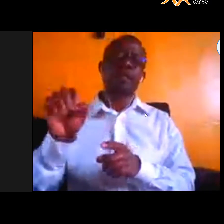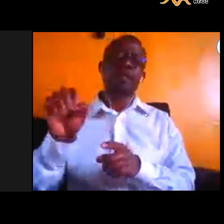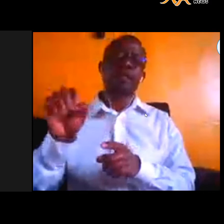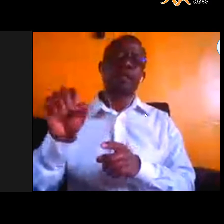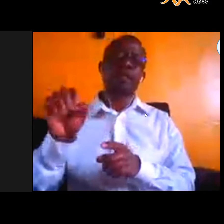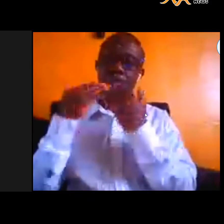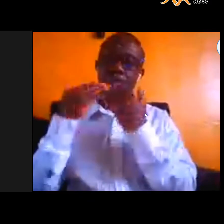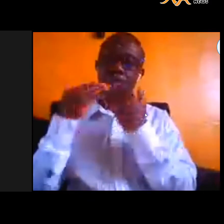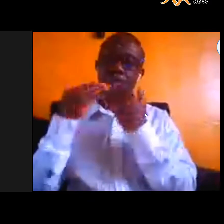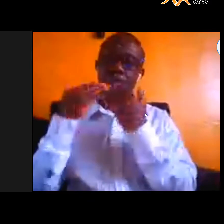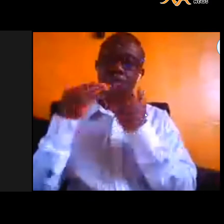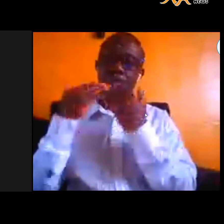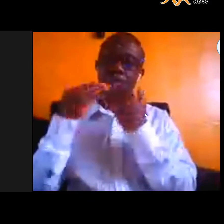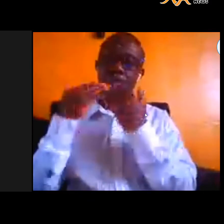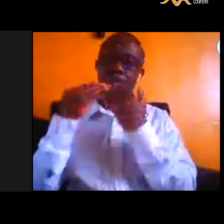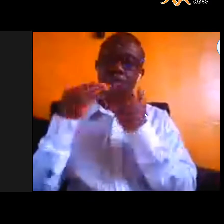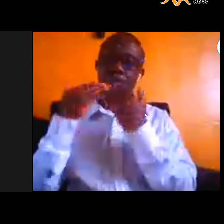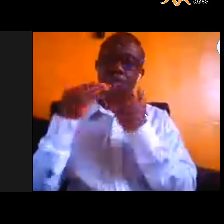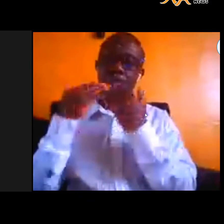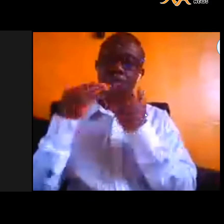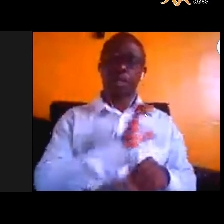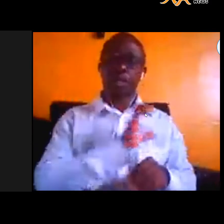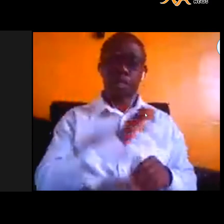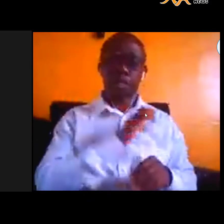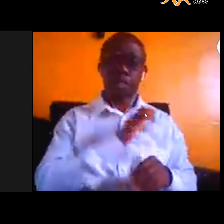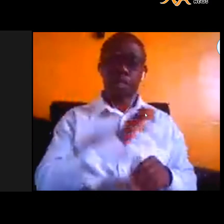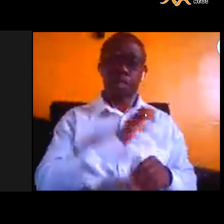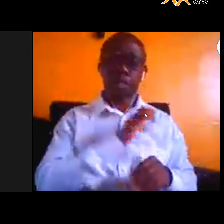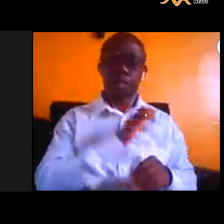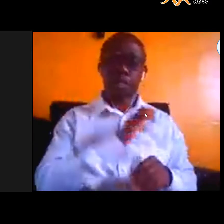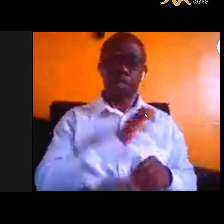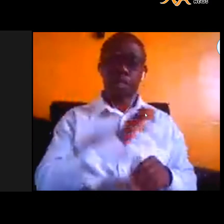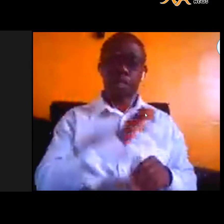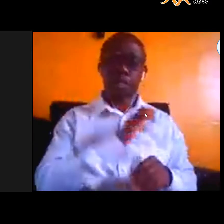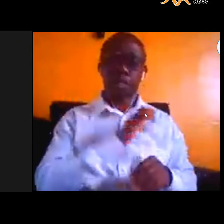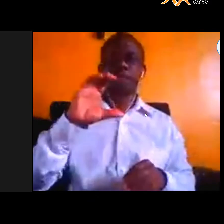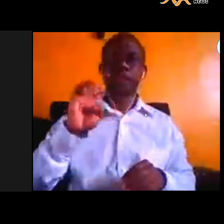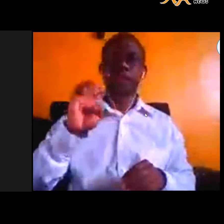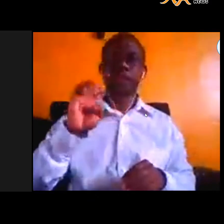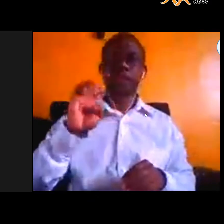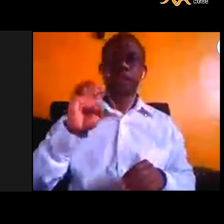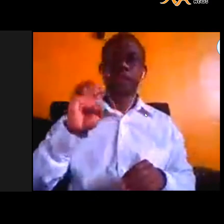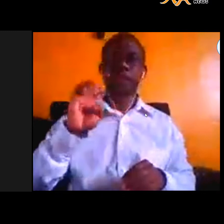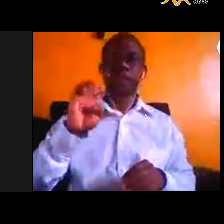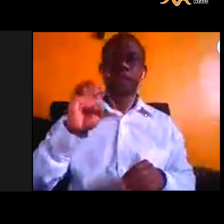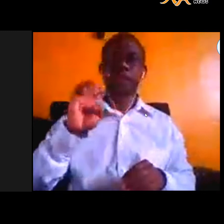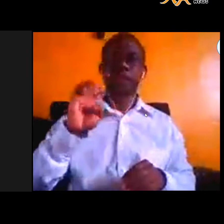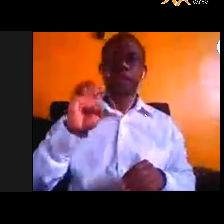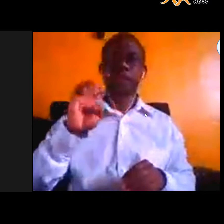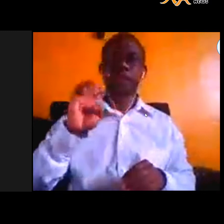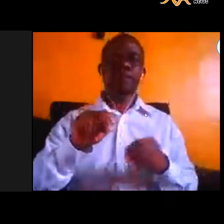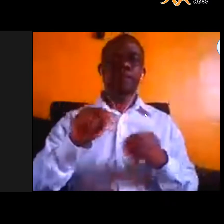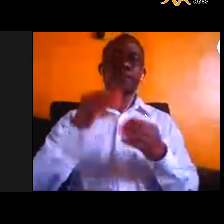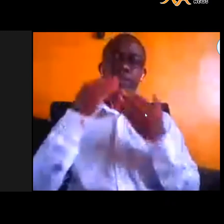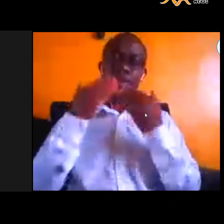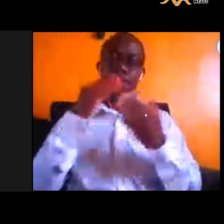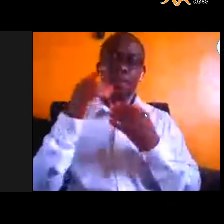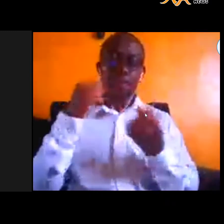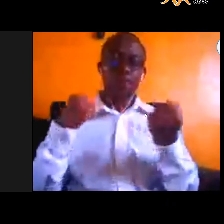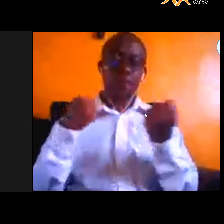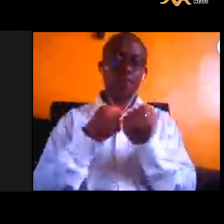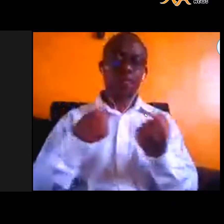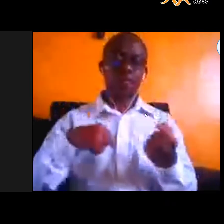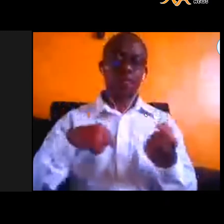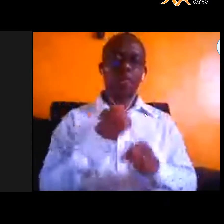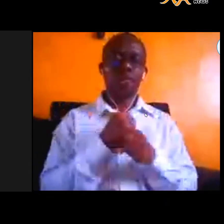thank the Management Committee of the EACRN for supporting our work. And